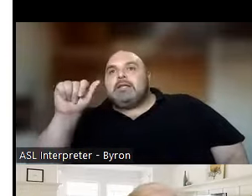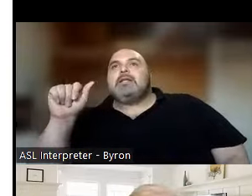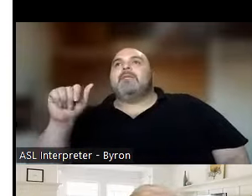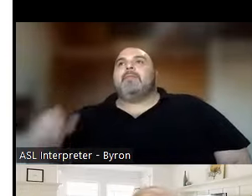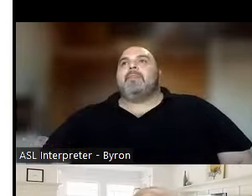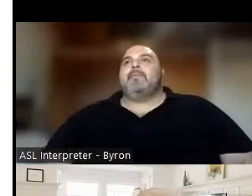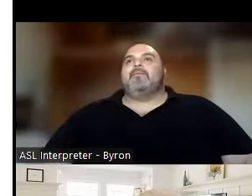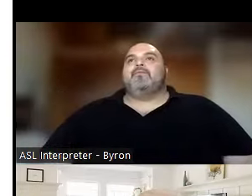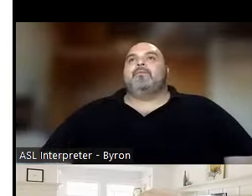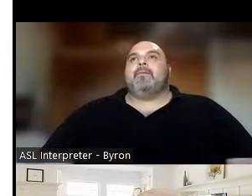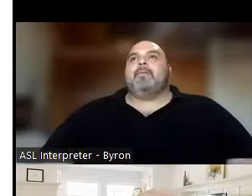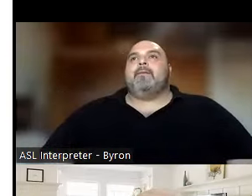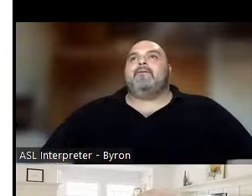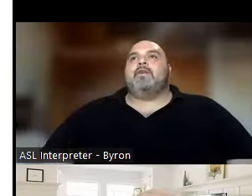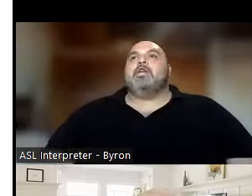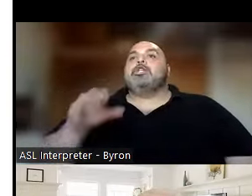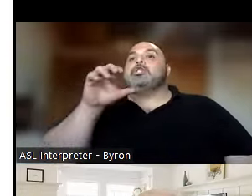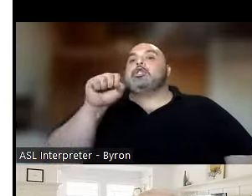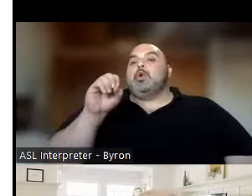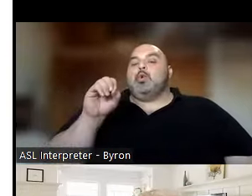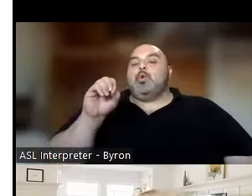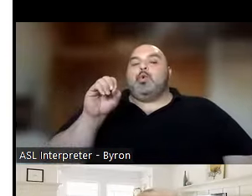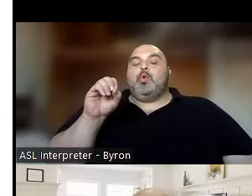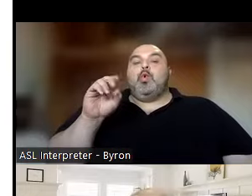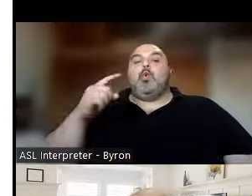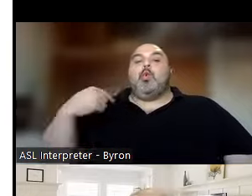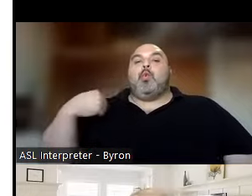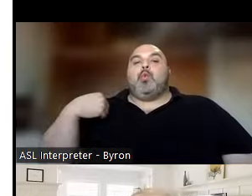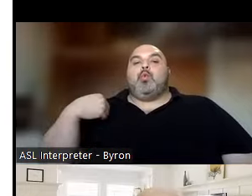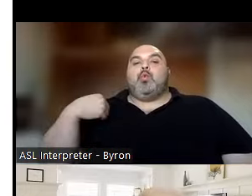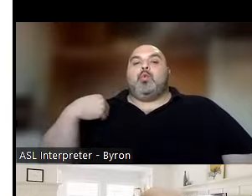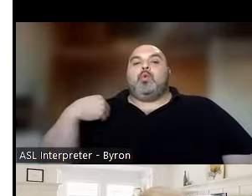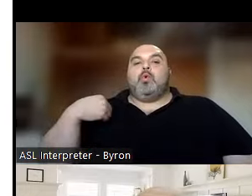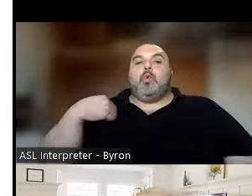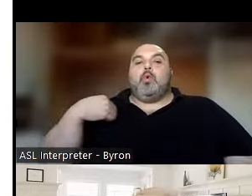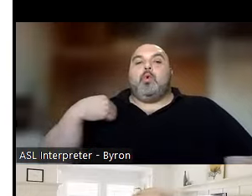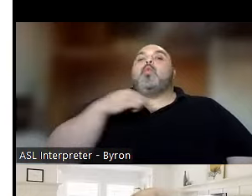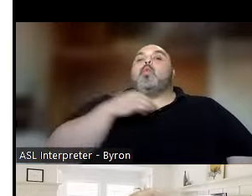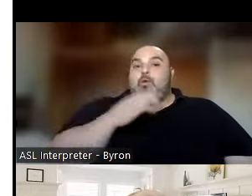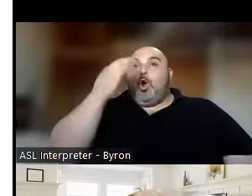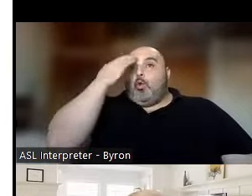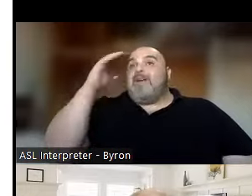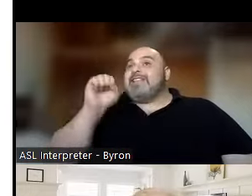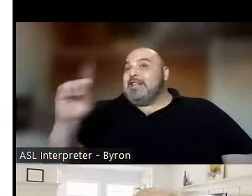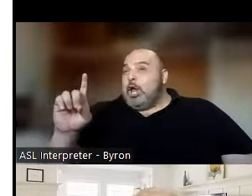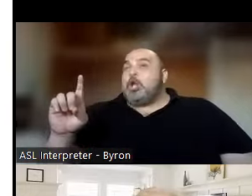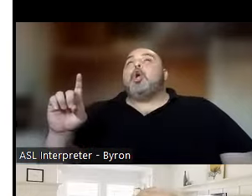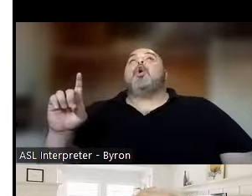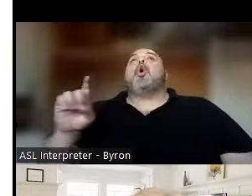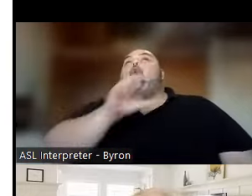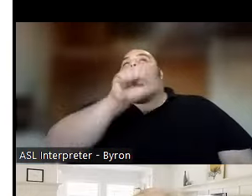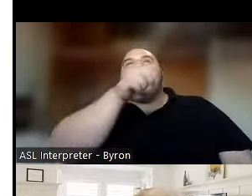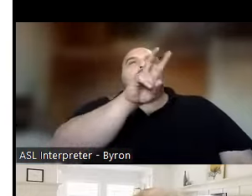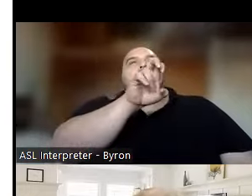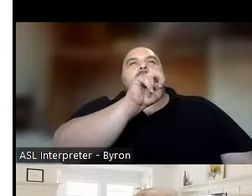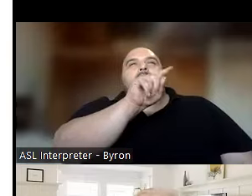those communities. So we built a program here in LA County. We were aware of San Diego. There are some others in Ventura, but